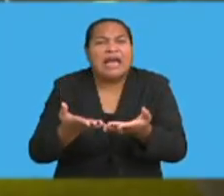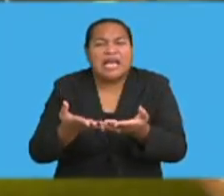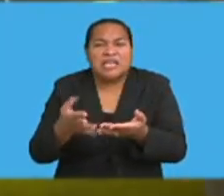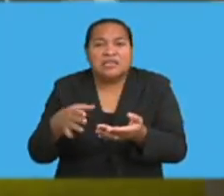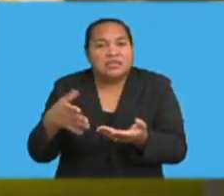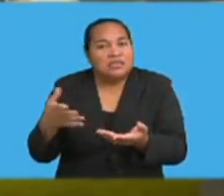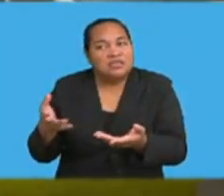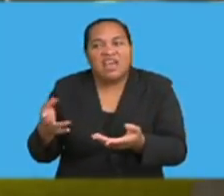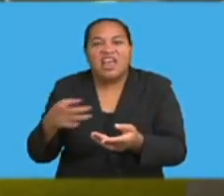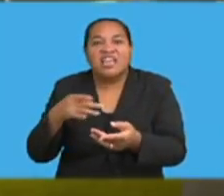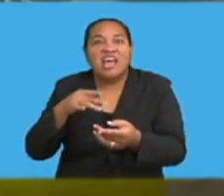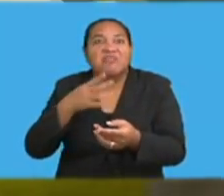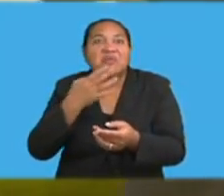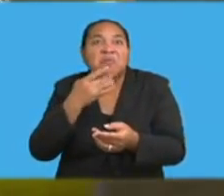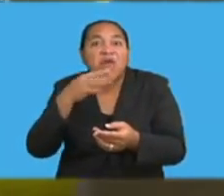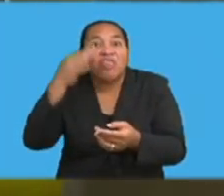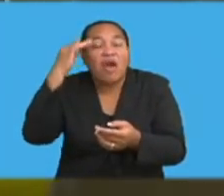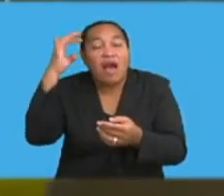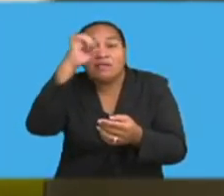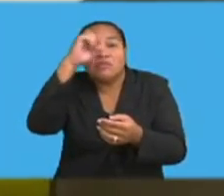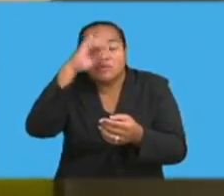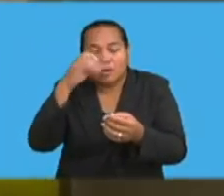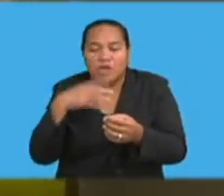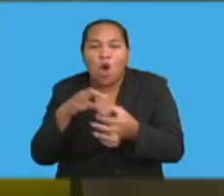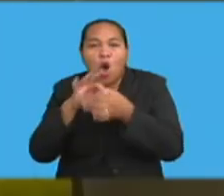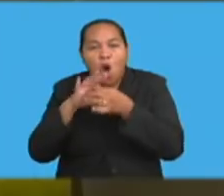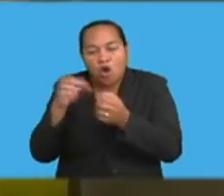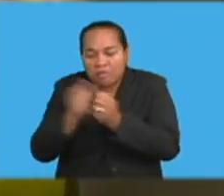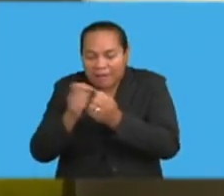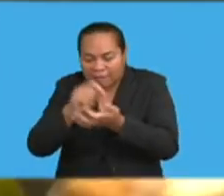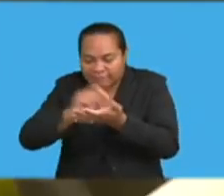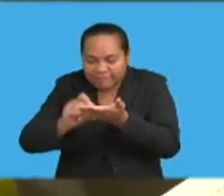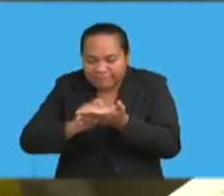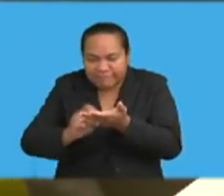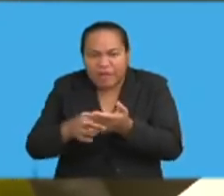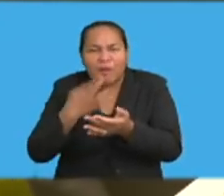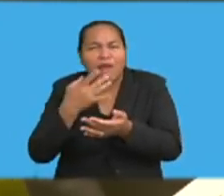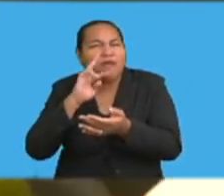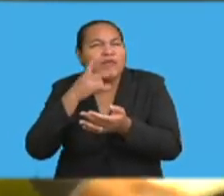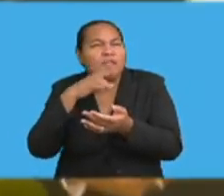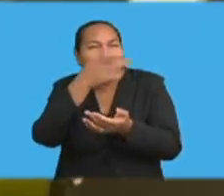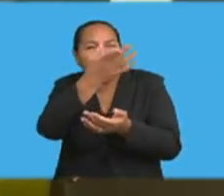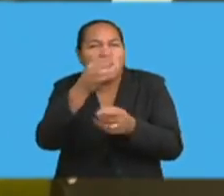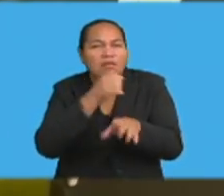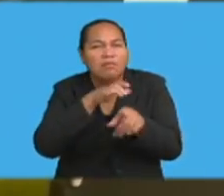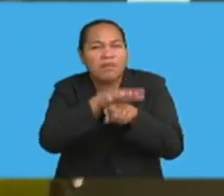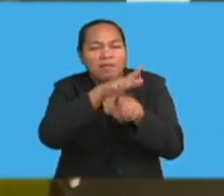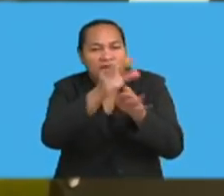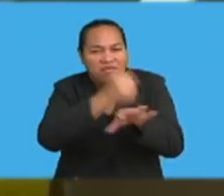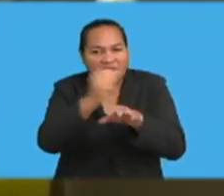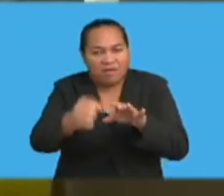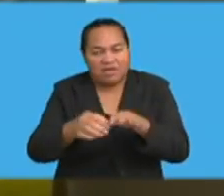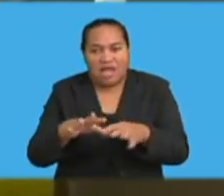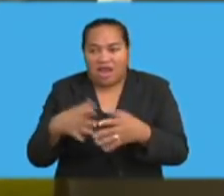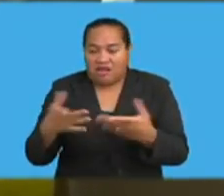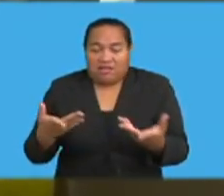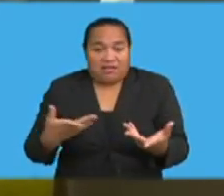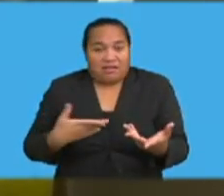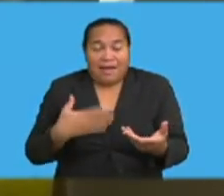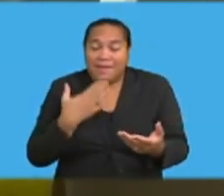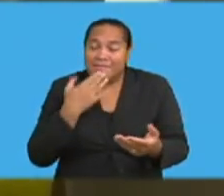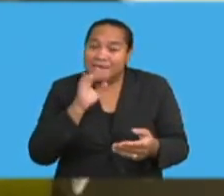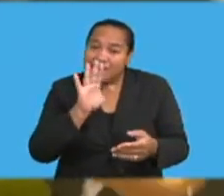a press release, and now they're doing the electricity because we are the ones who went and raised it up with them. That's what's happening. Precisely what's